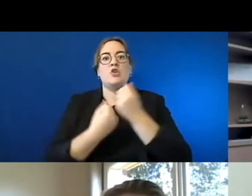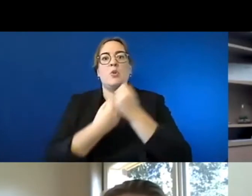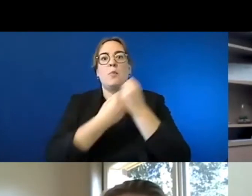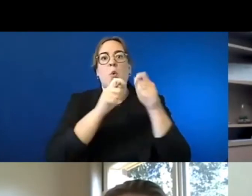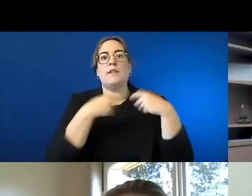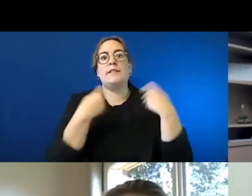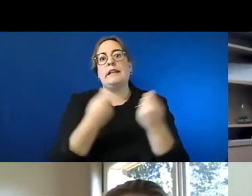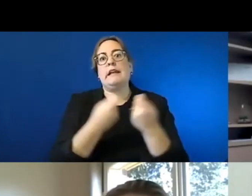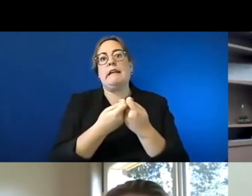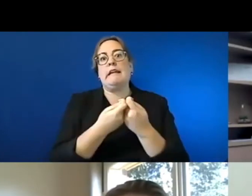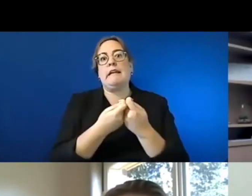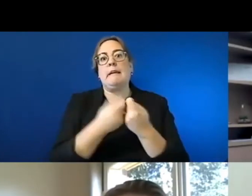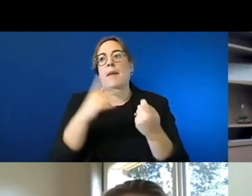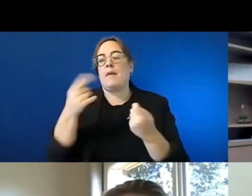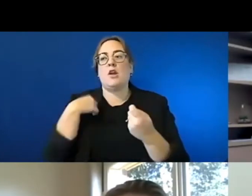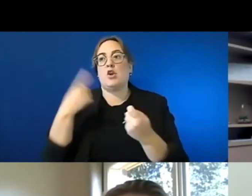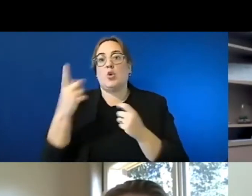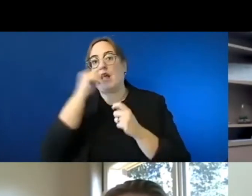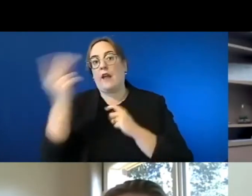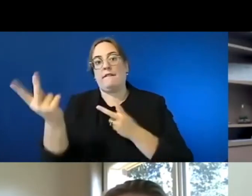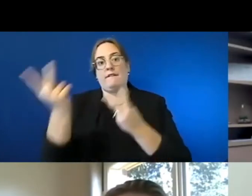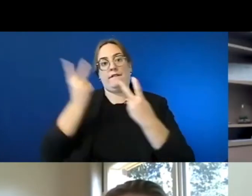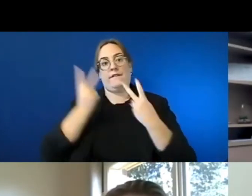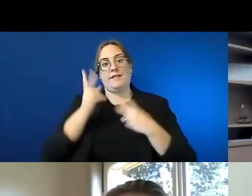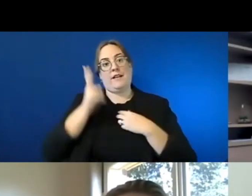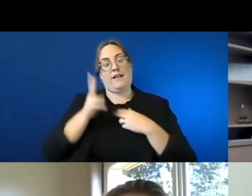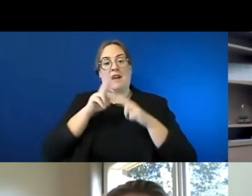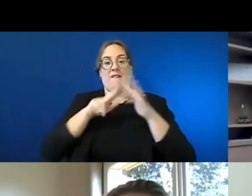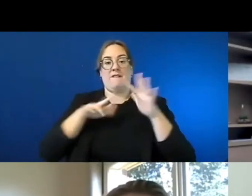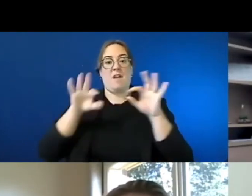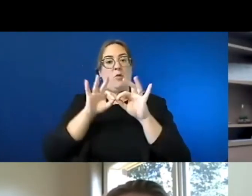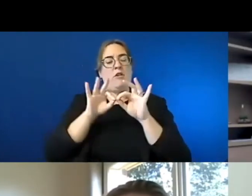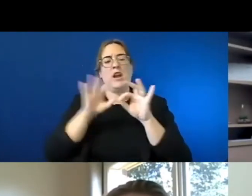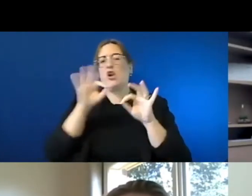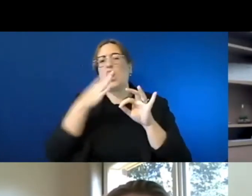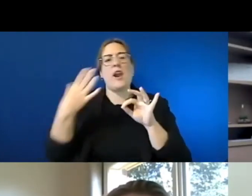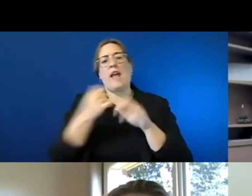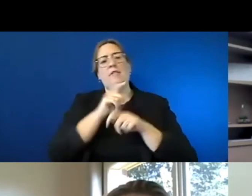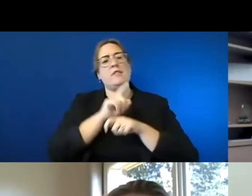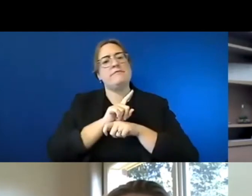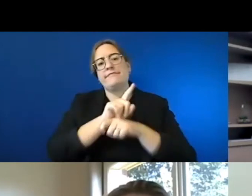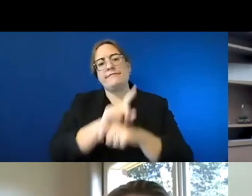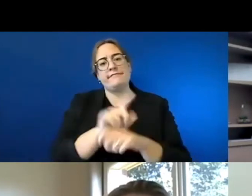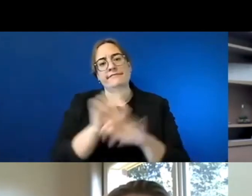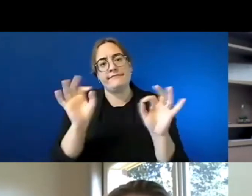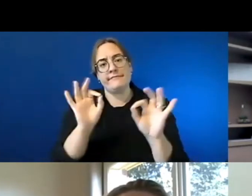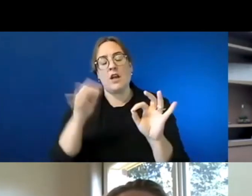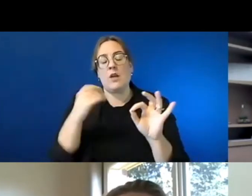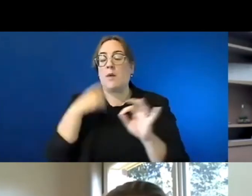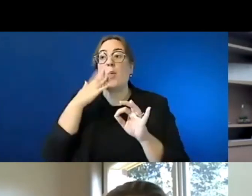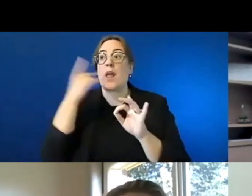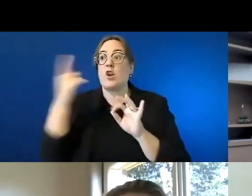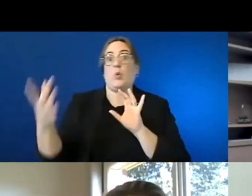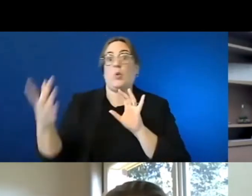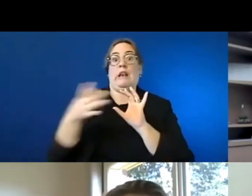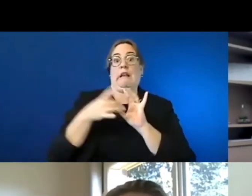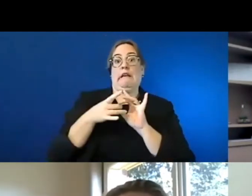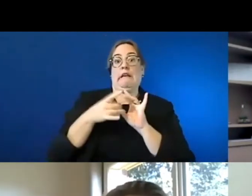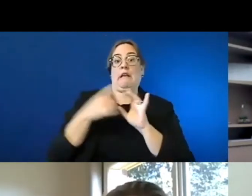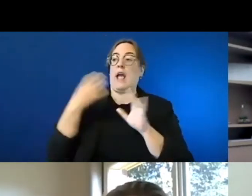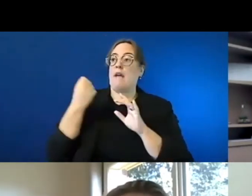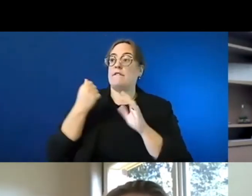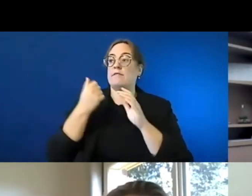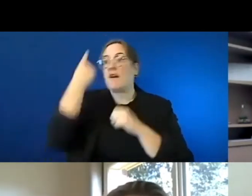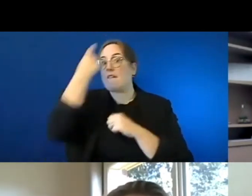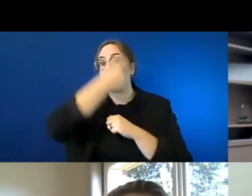you in February, but you just come and go in and out of the team. But once you're linked in, you've got a friendly face, you've got an email address,